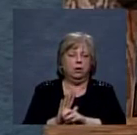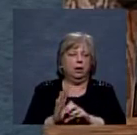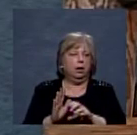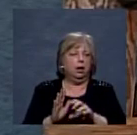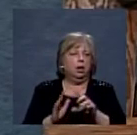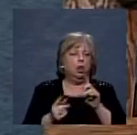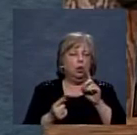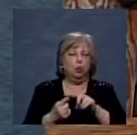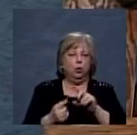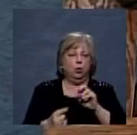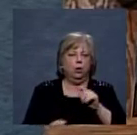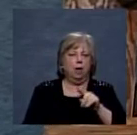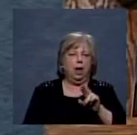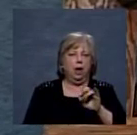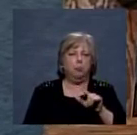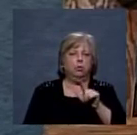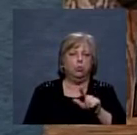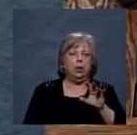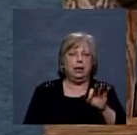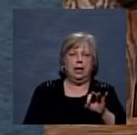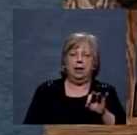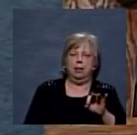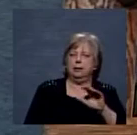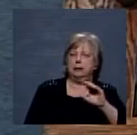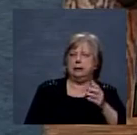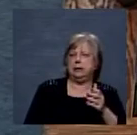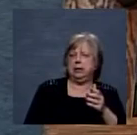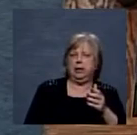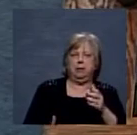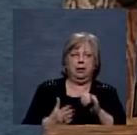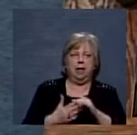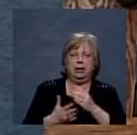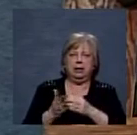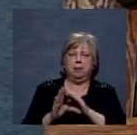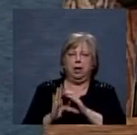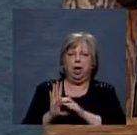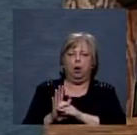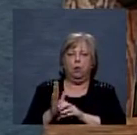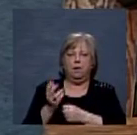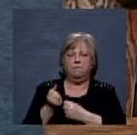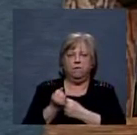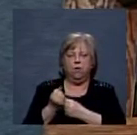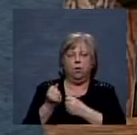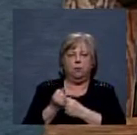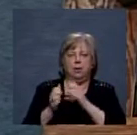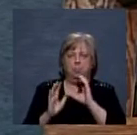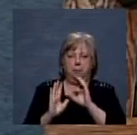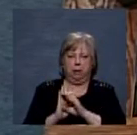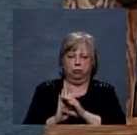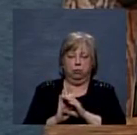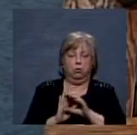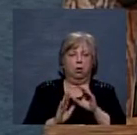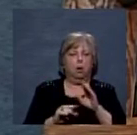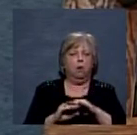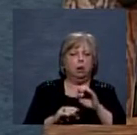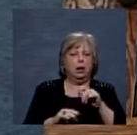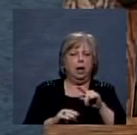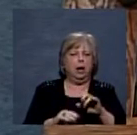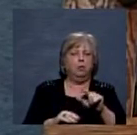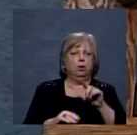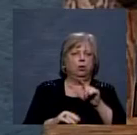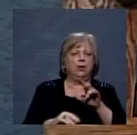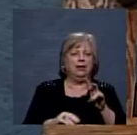April 29th. There seemed to have been, according to some code enforcement pictures there on April 27th, some